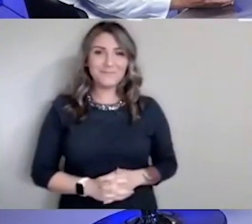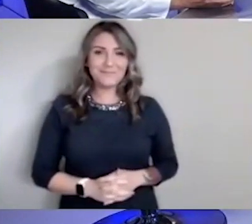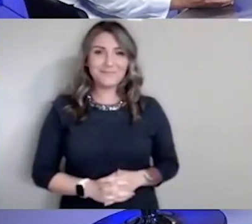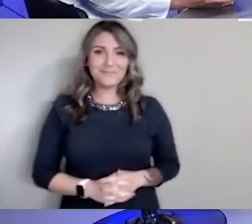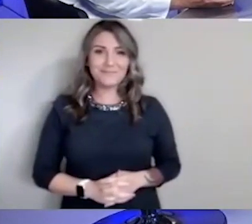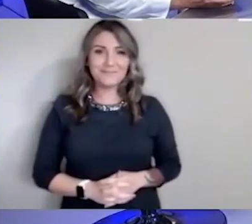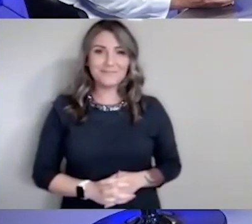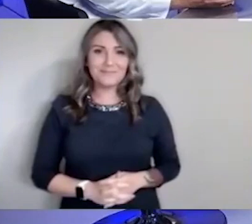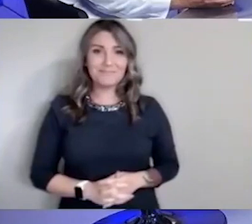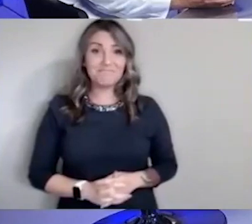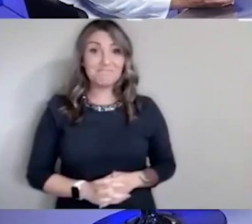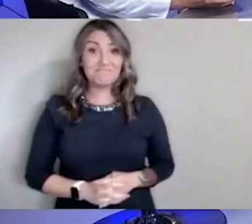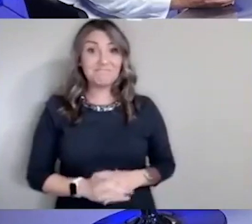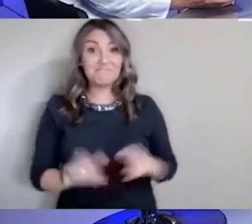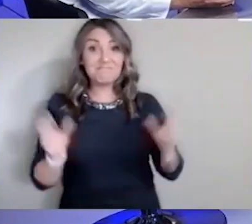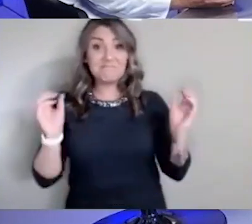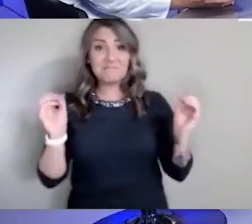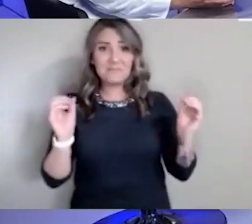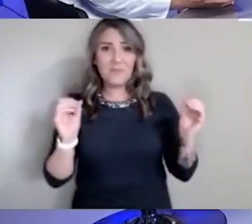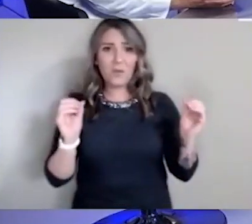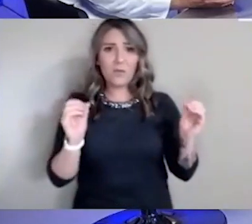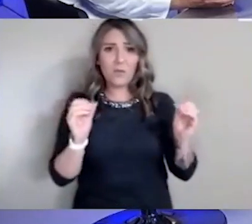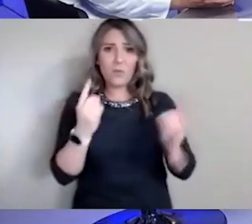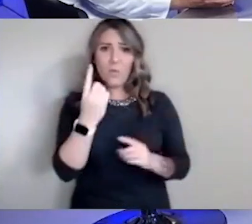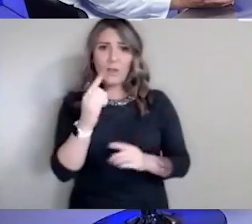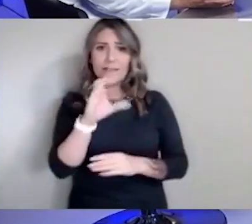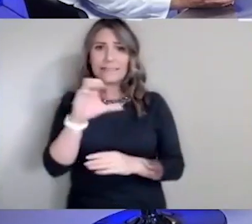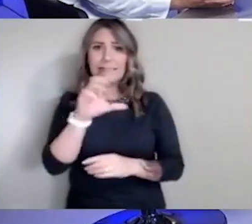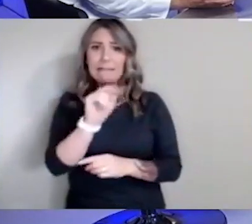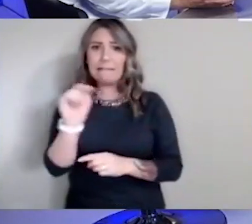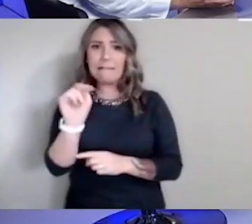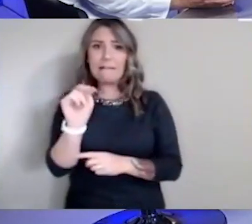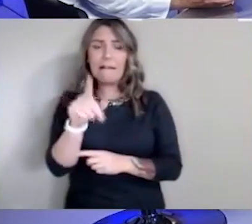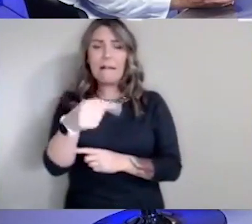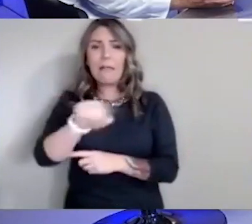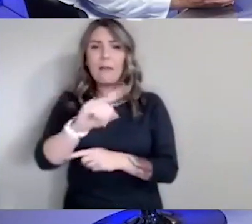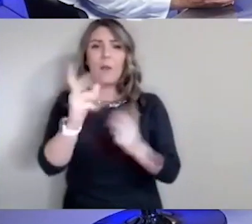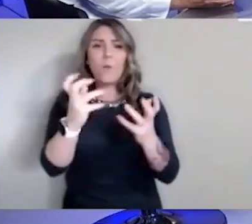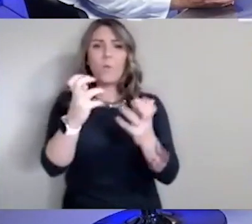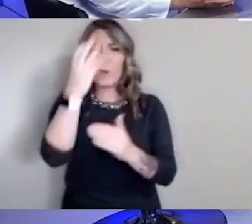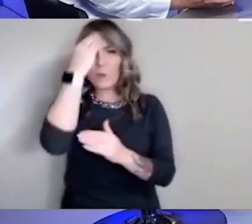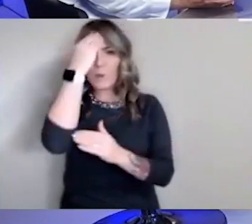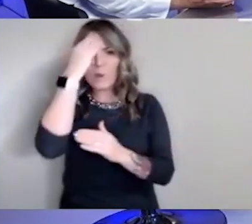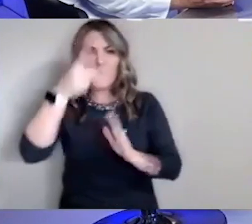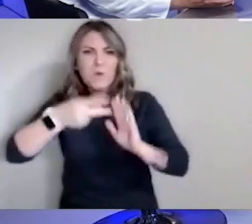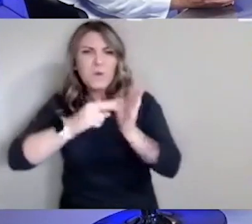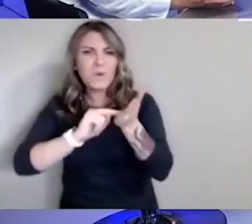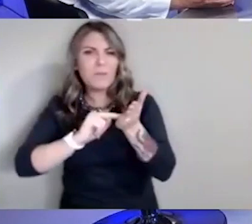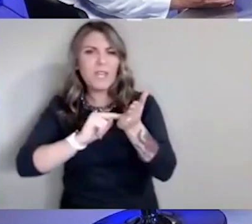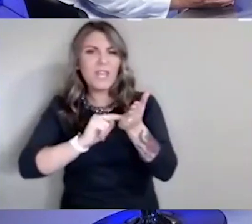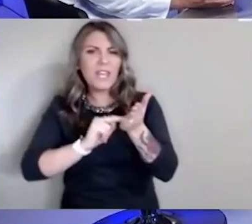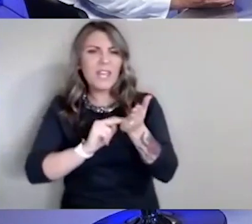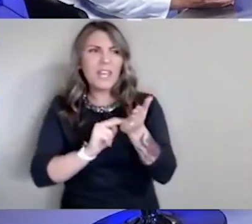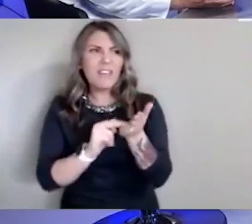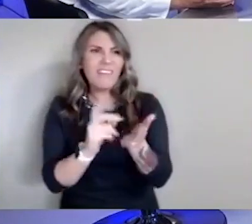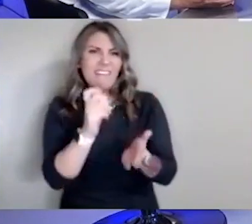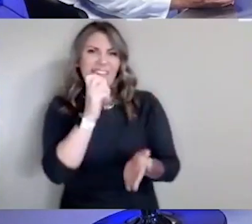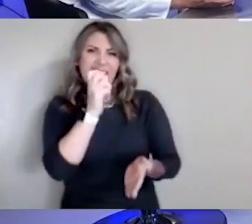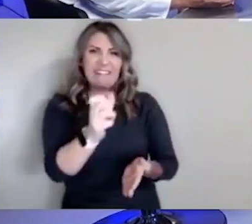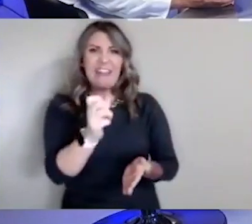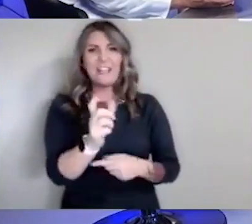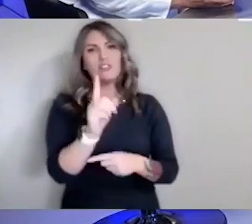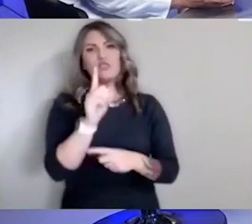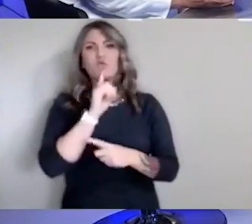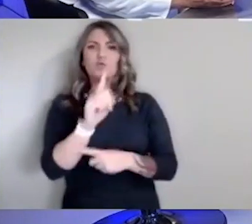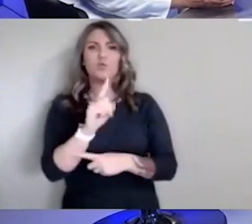I'm not here. I do have one from CNN. Go for it. They want to know, what do you mean by we don't have any true COVID